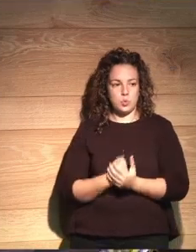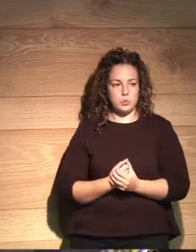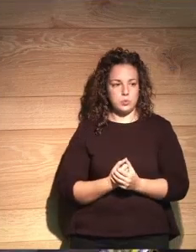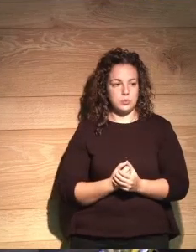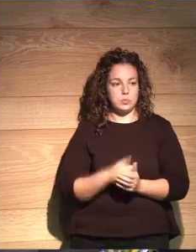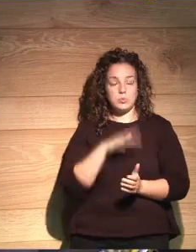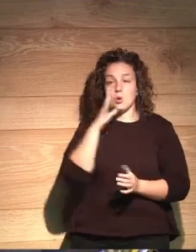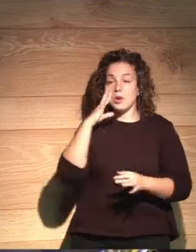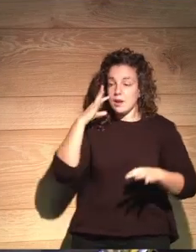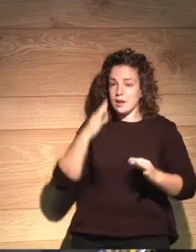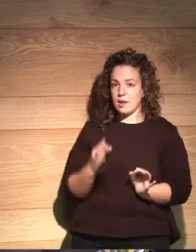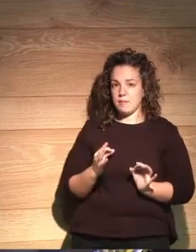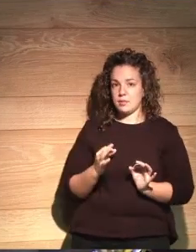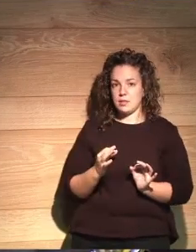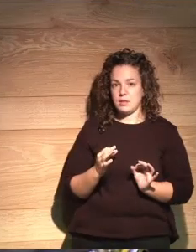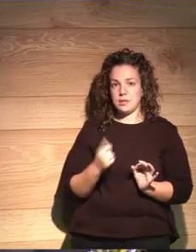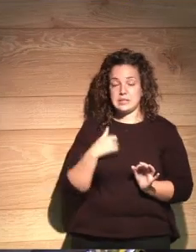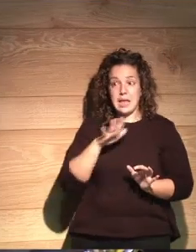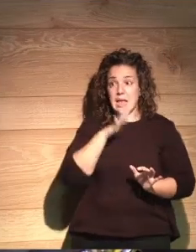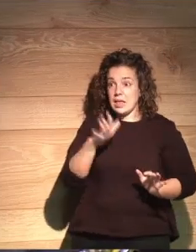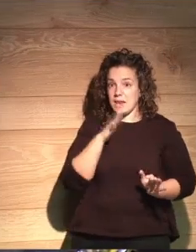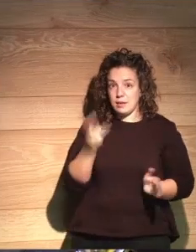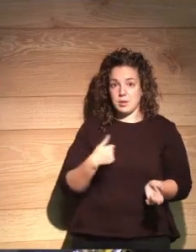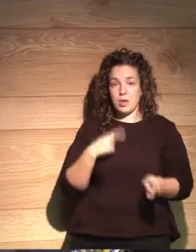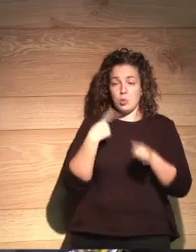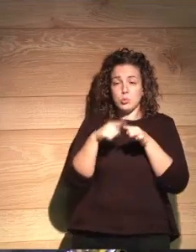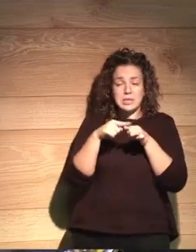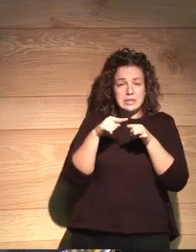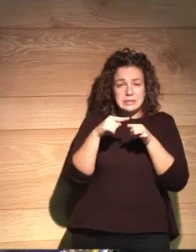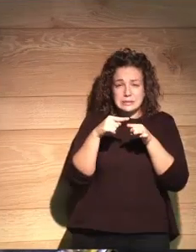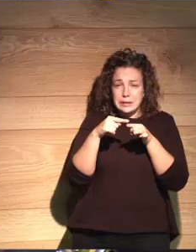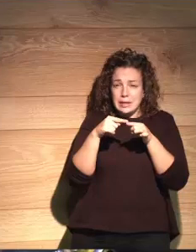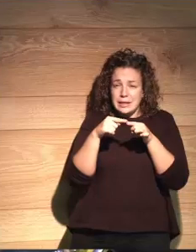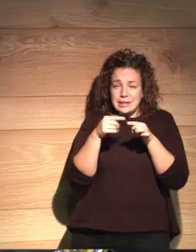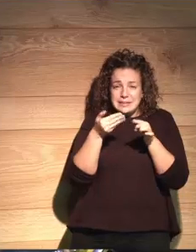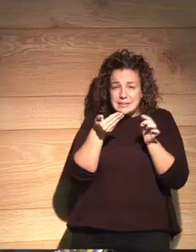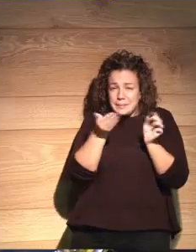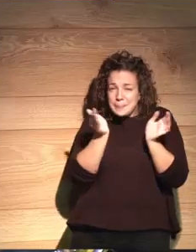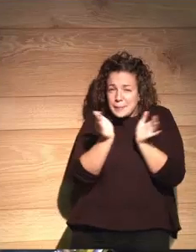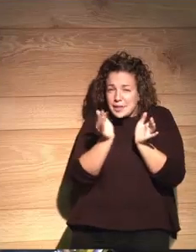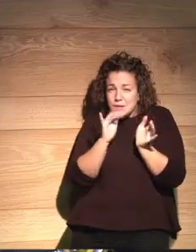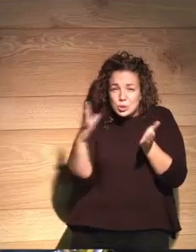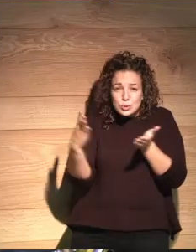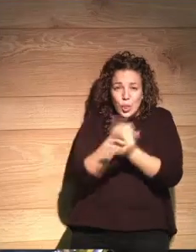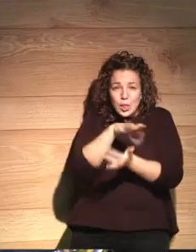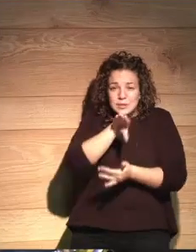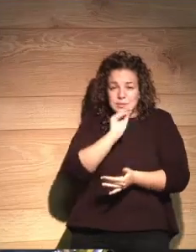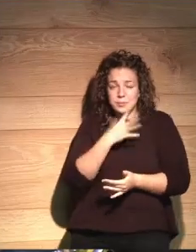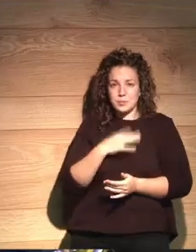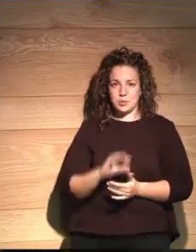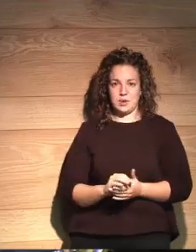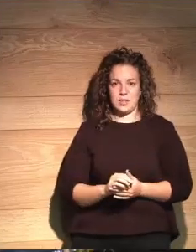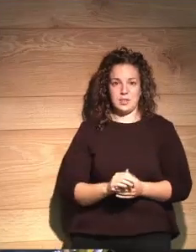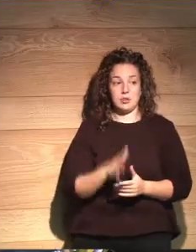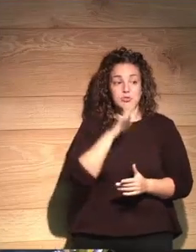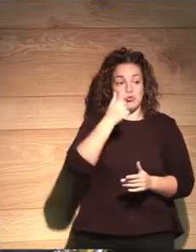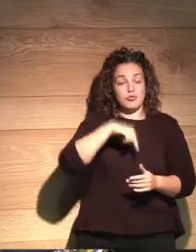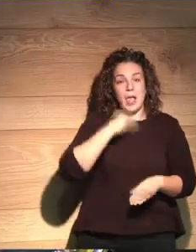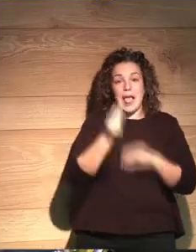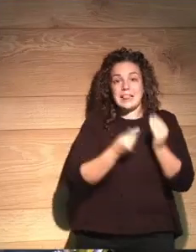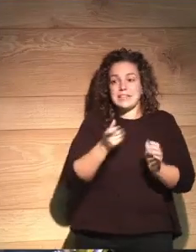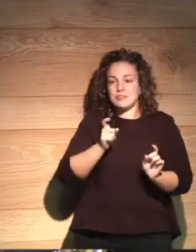normally you contribute all positive things. It is incredible. And they are small things. We can understand most of them.